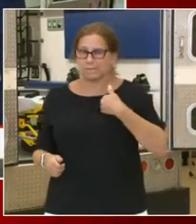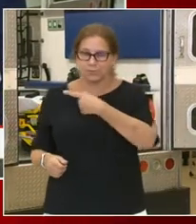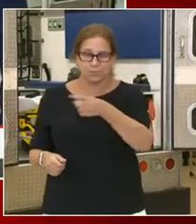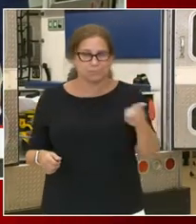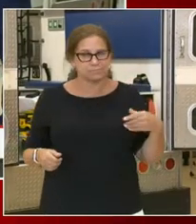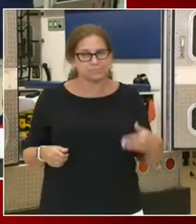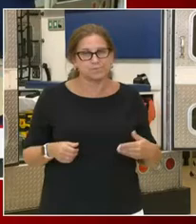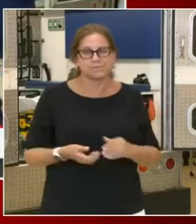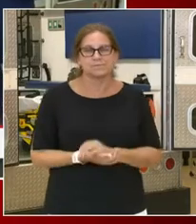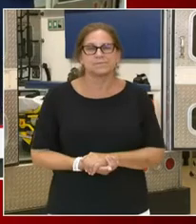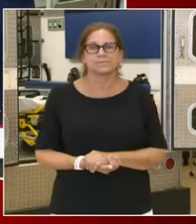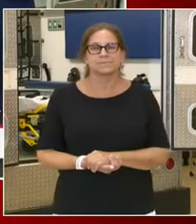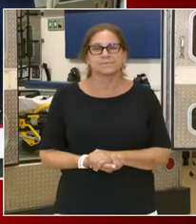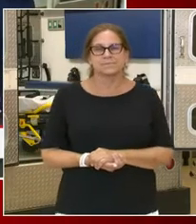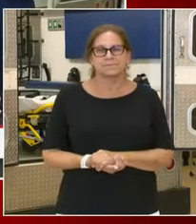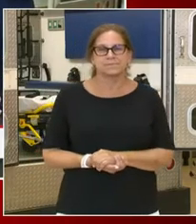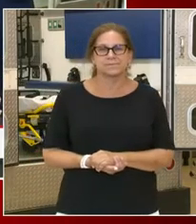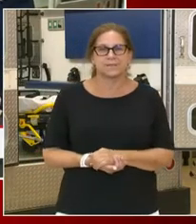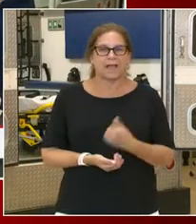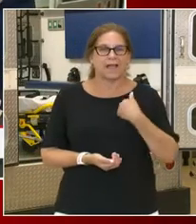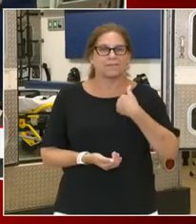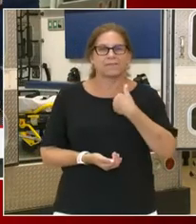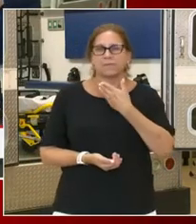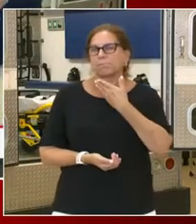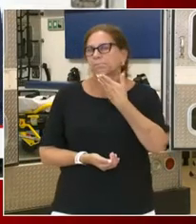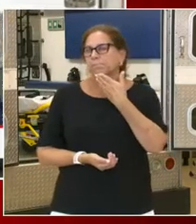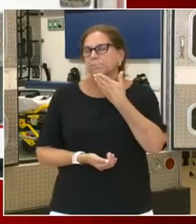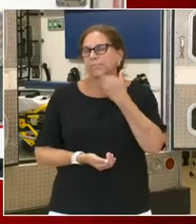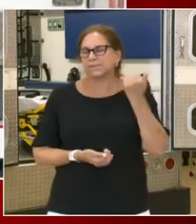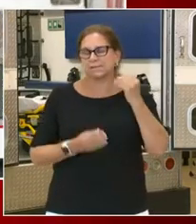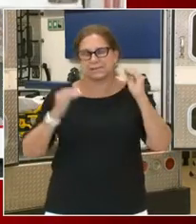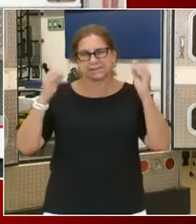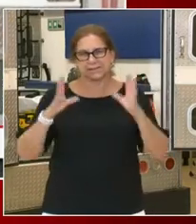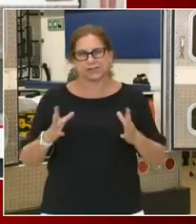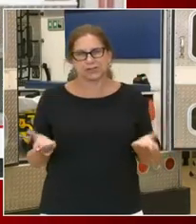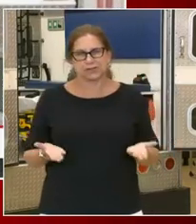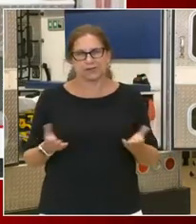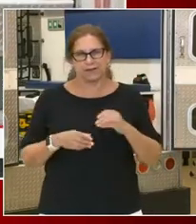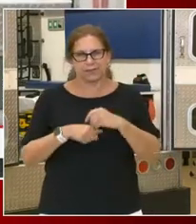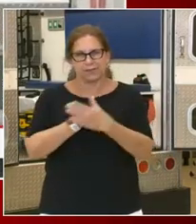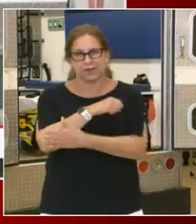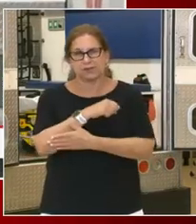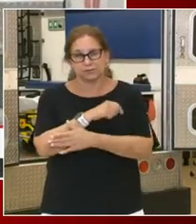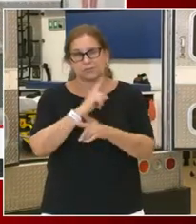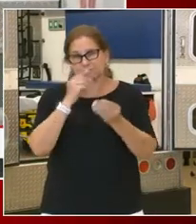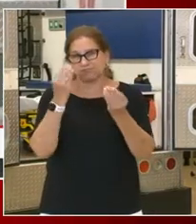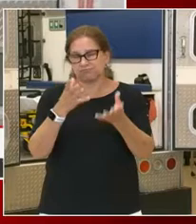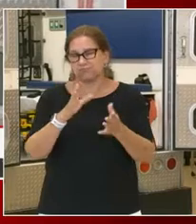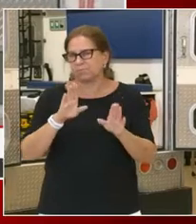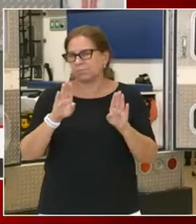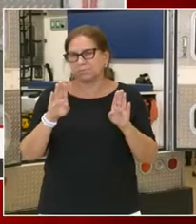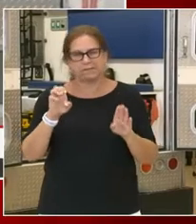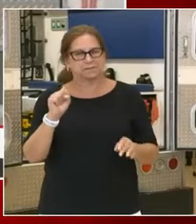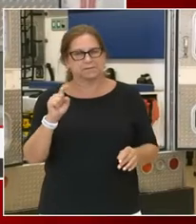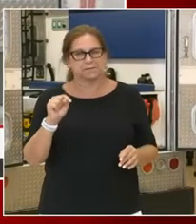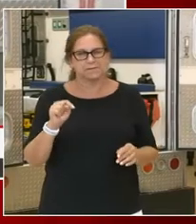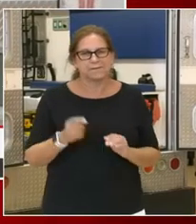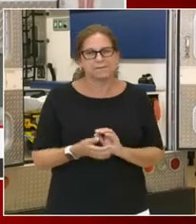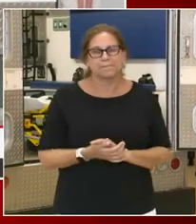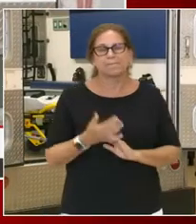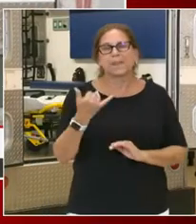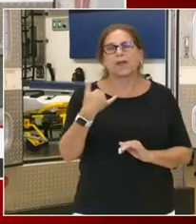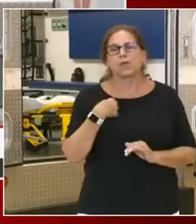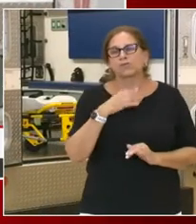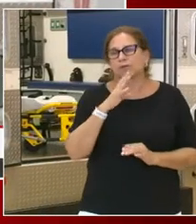we are lucky to have the best teachers in the country, hands down. So now we're going to move on to inclusive jobs recovery, and we are joined